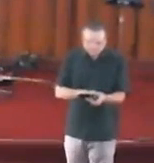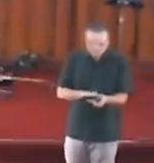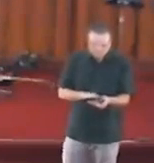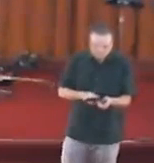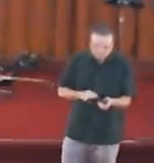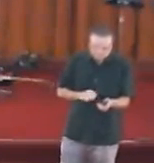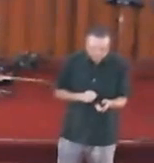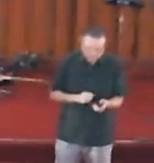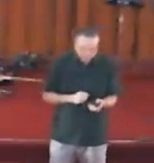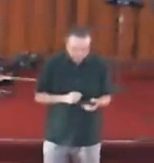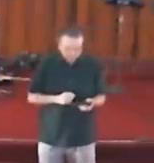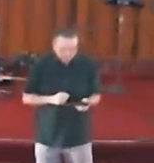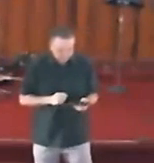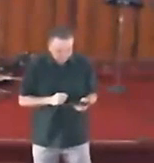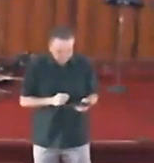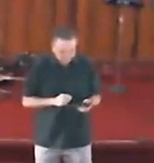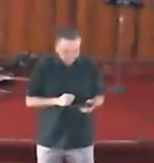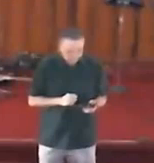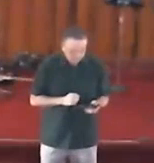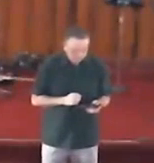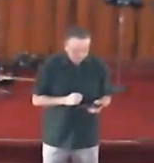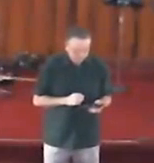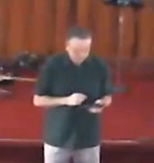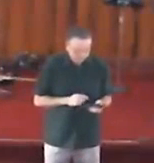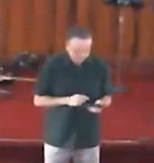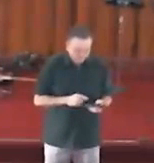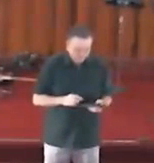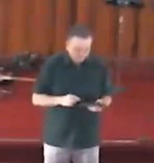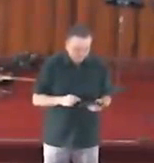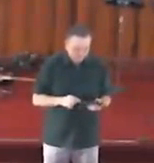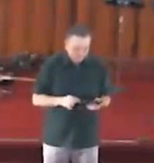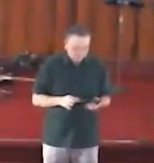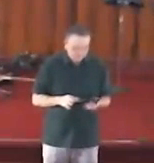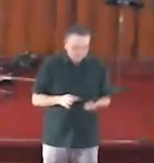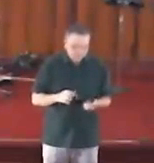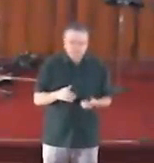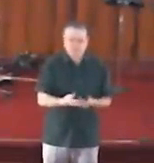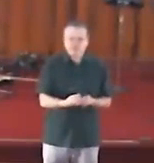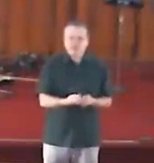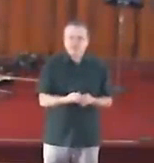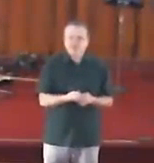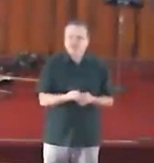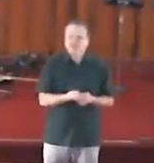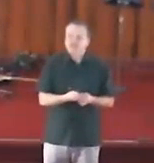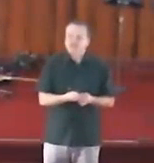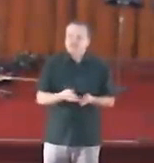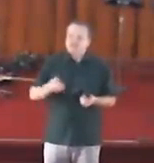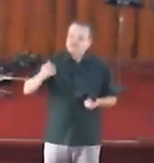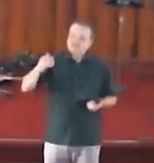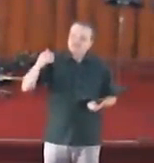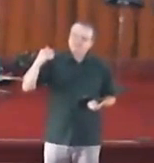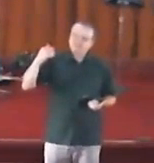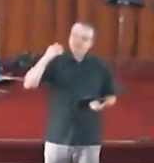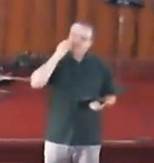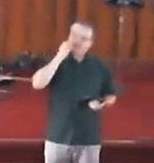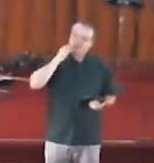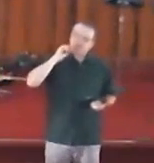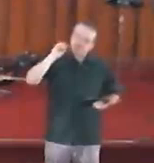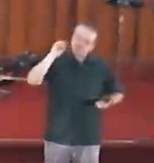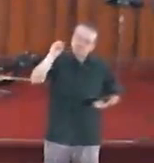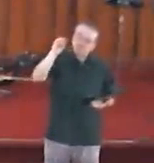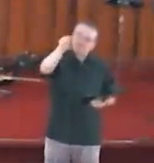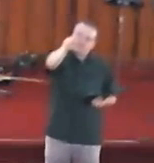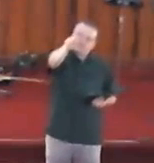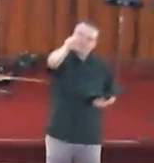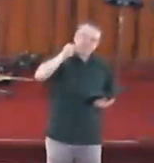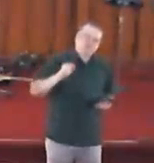And the thing is, sometimes people have been bitten. They've received something that's hurt them and they're afraid of the Holy Spirit. Y es que, pero el